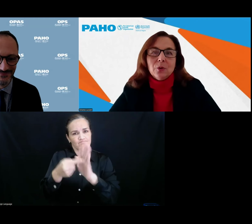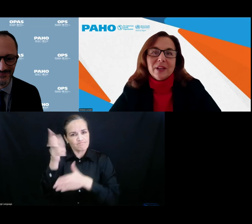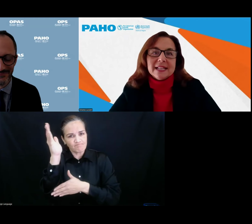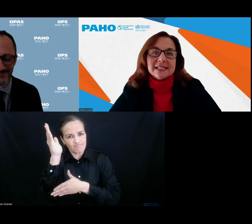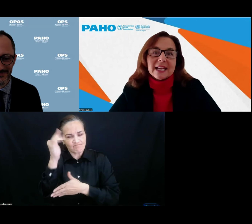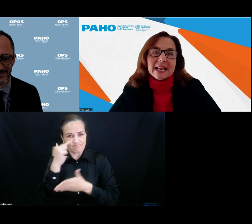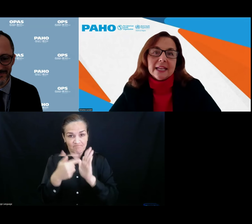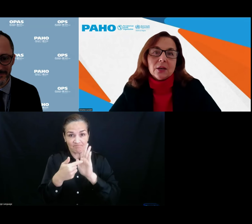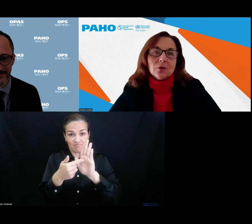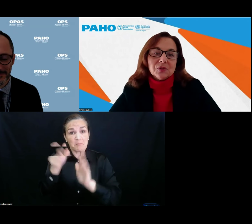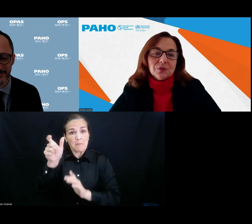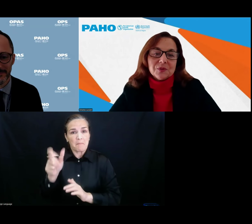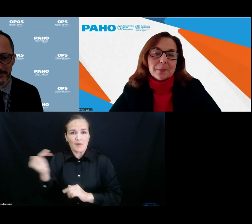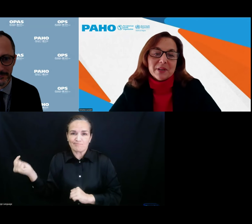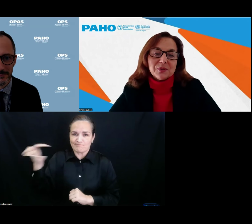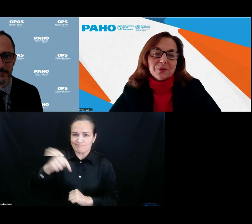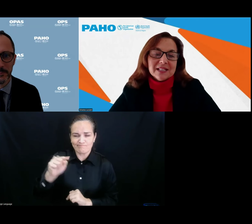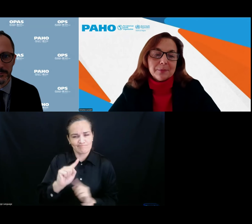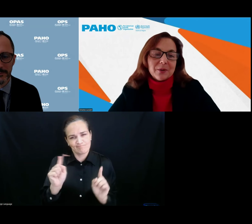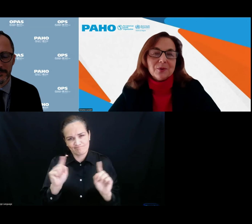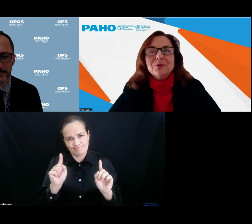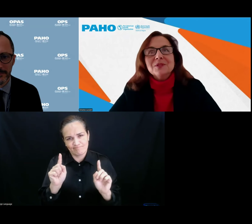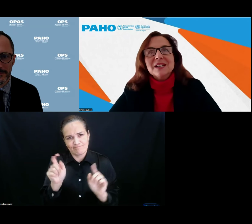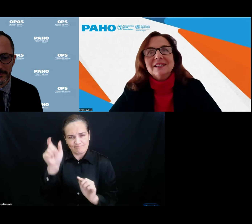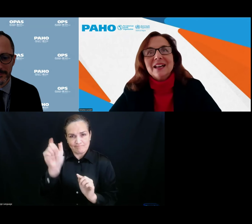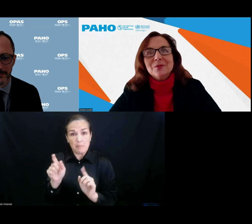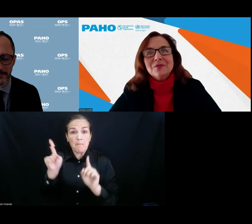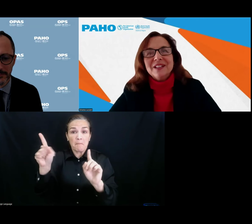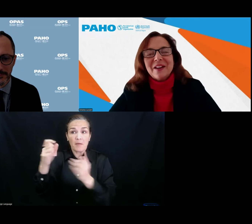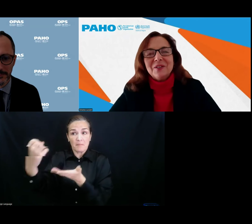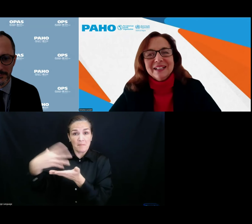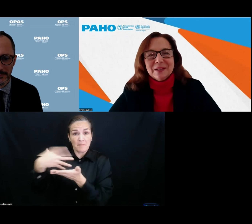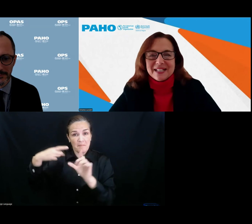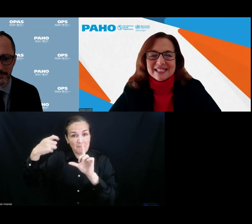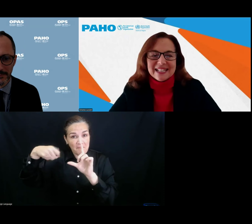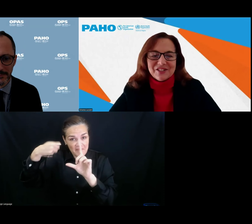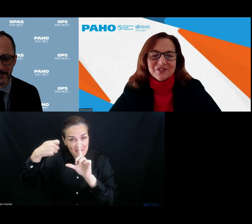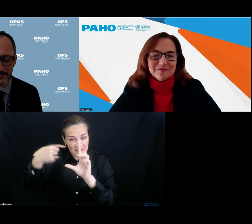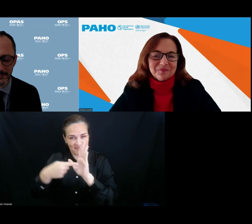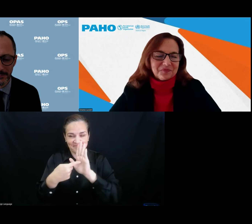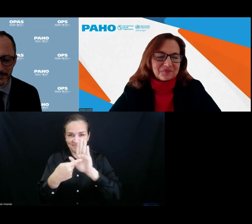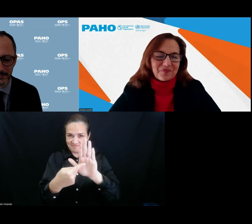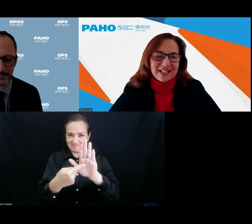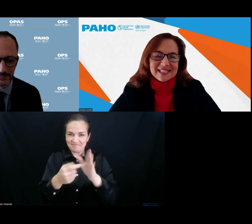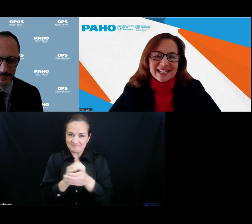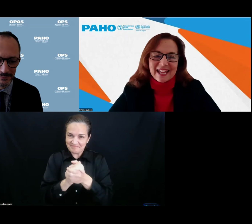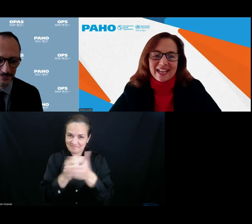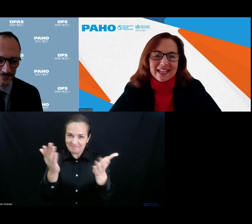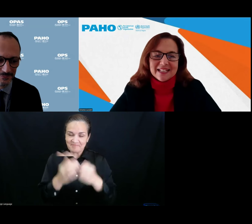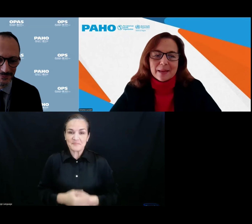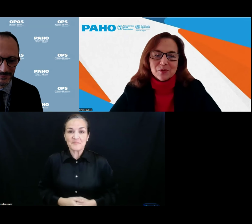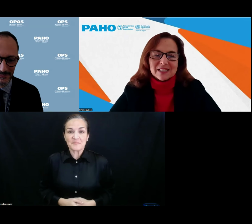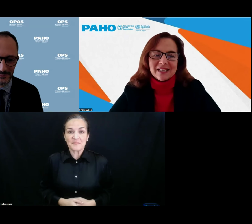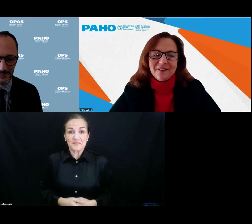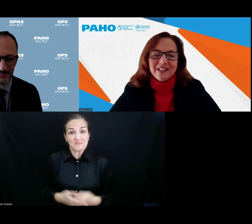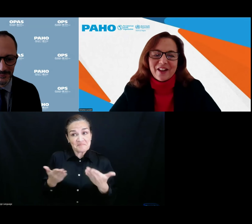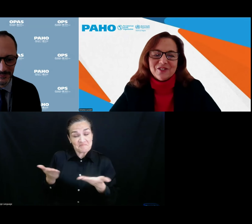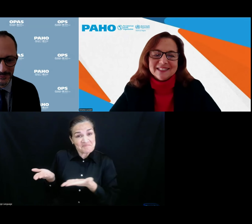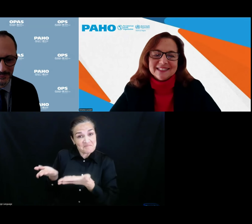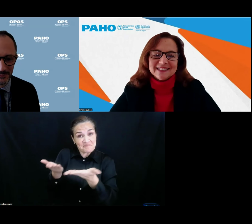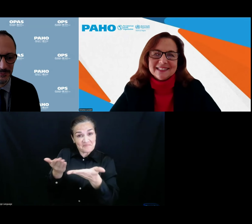and Él he no puede will estar address aquí the con floor. He nosotros en can't be persona, here solo with nos ha us in mandado un person, video de but we presentación have a por correo. video Así from him. que iniciamos